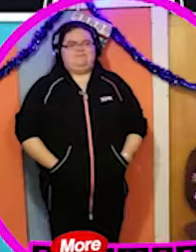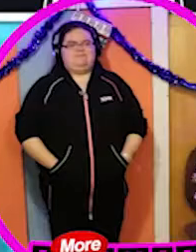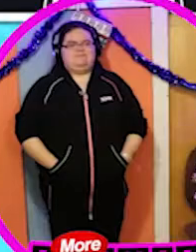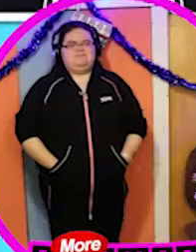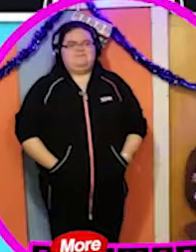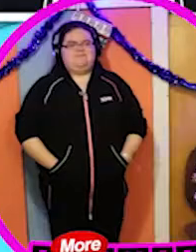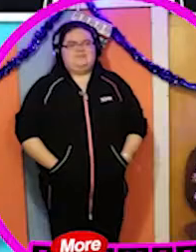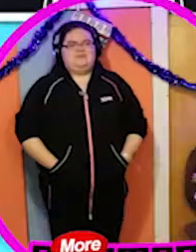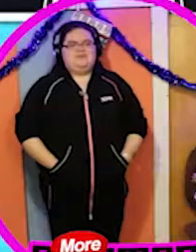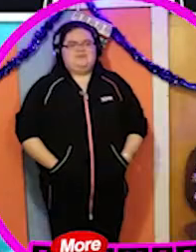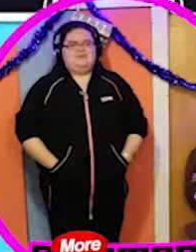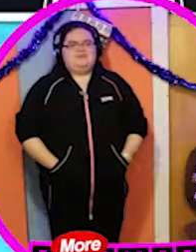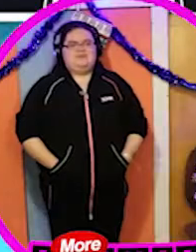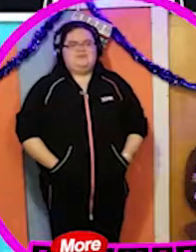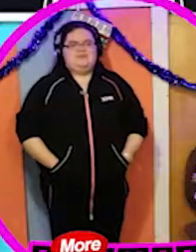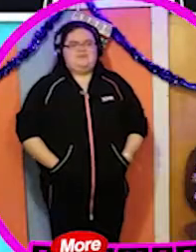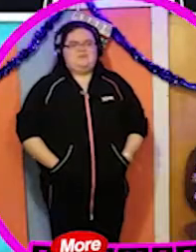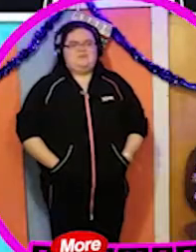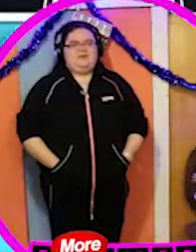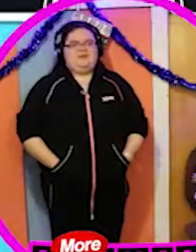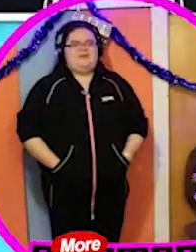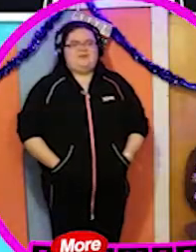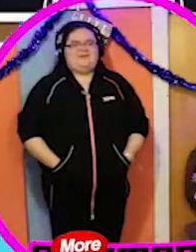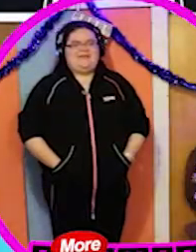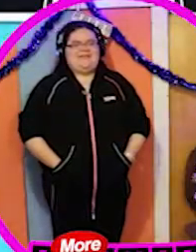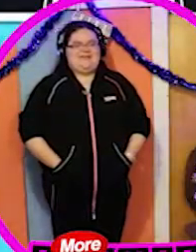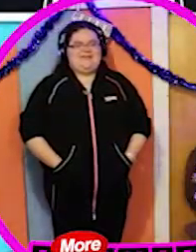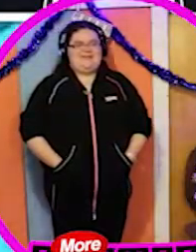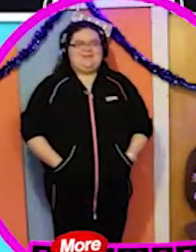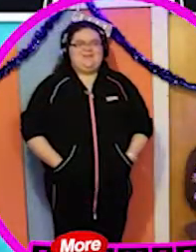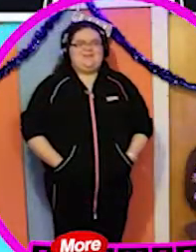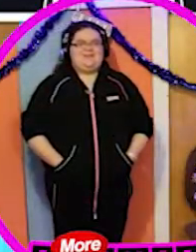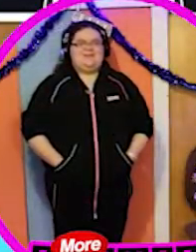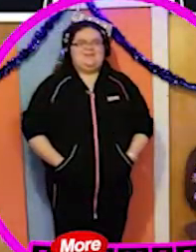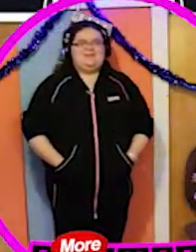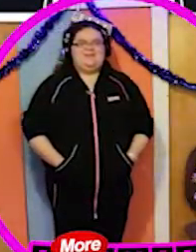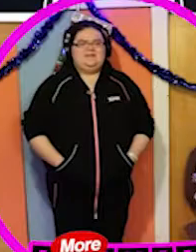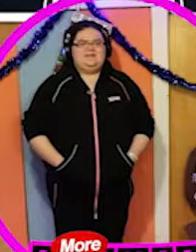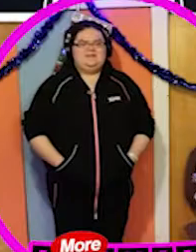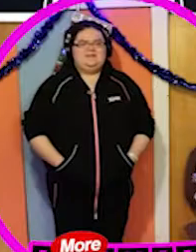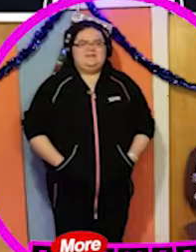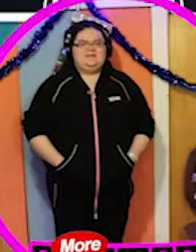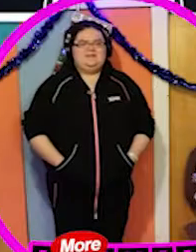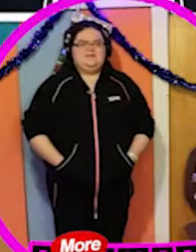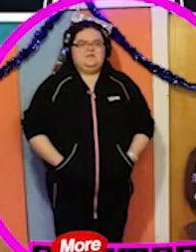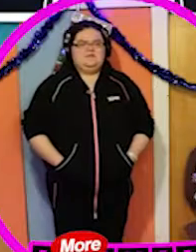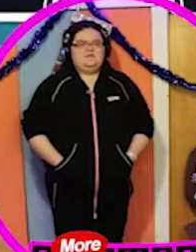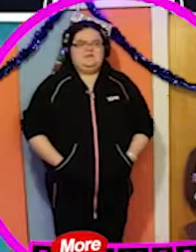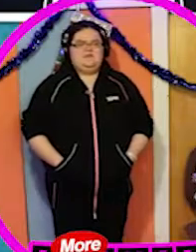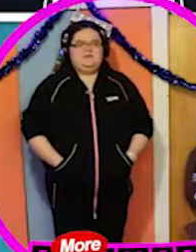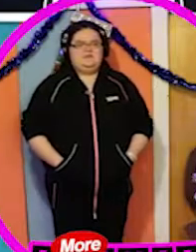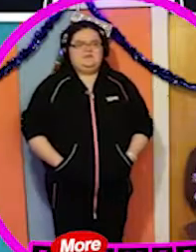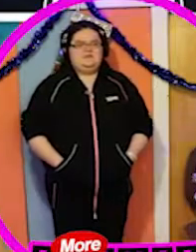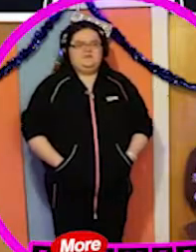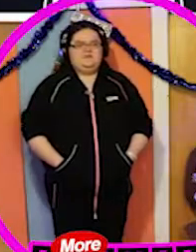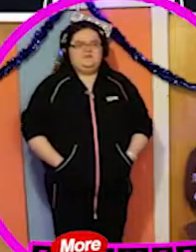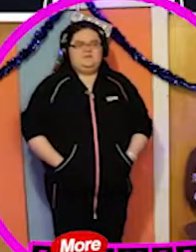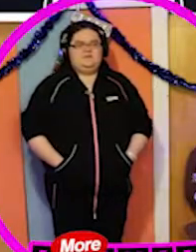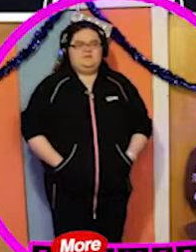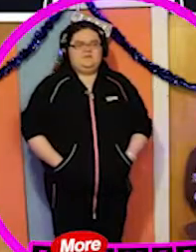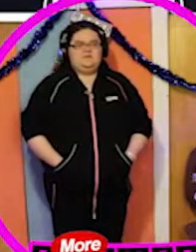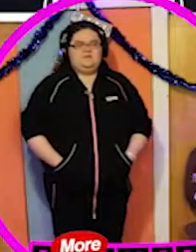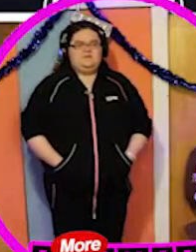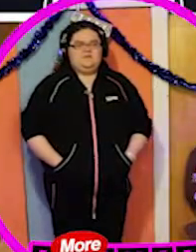Oh. Oh, this is quite sick. What the fuck? This is so good. I don't like this. So, wherever. Go for the double, yeah, go for that